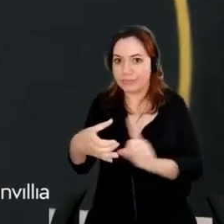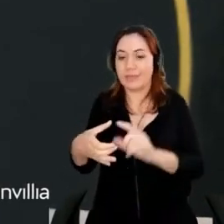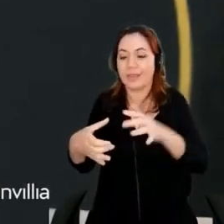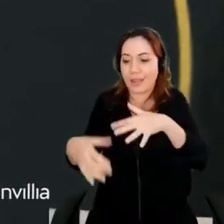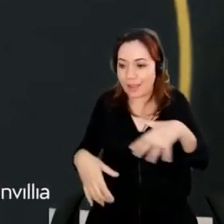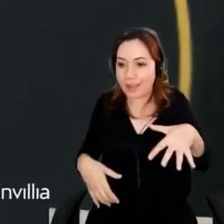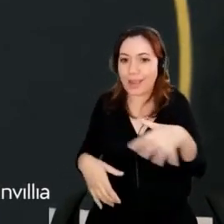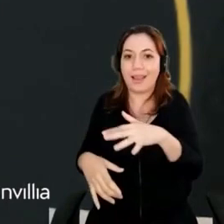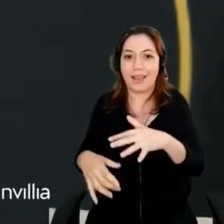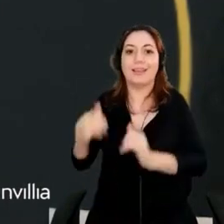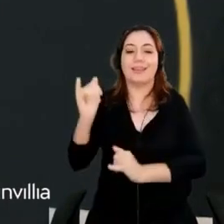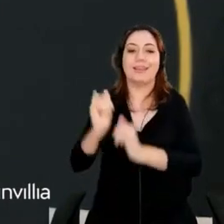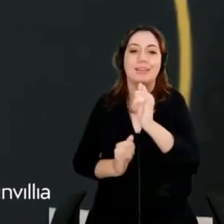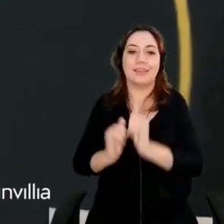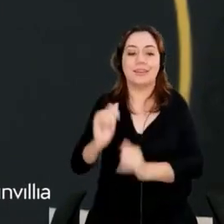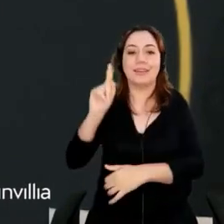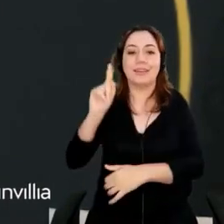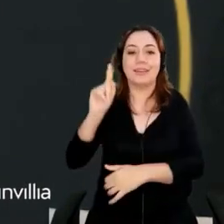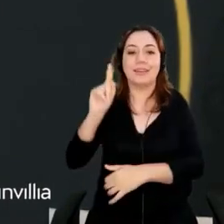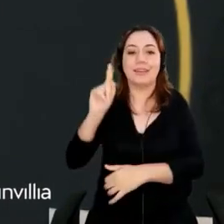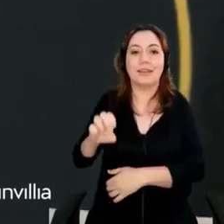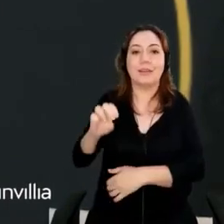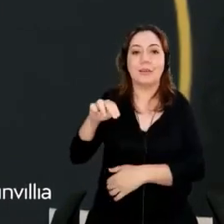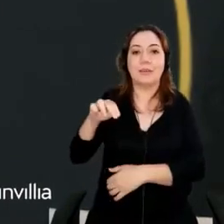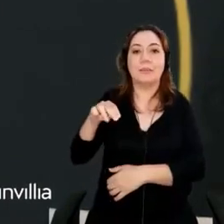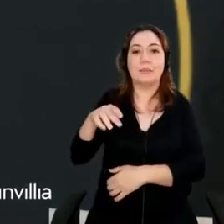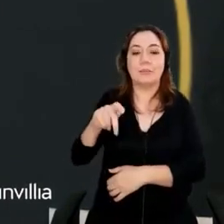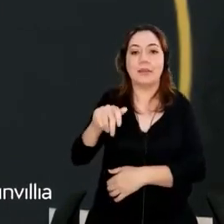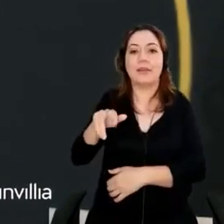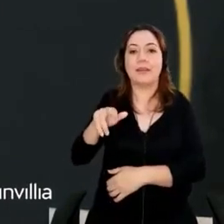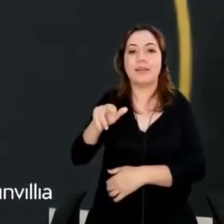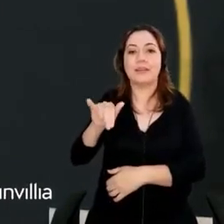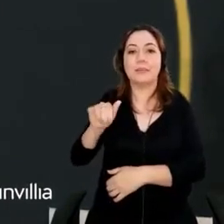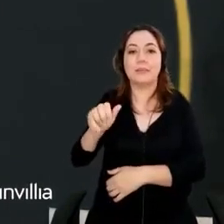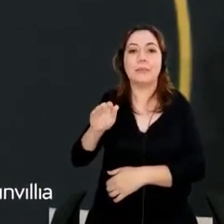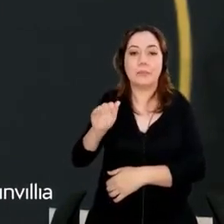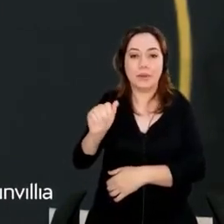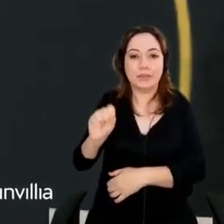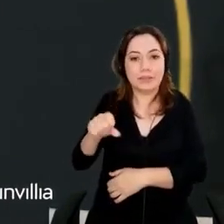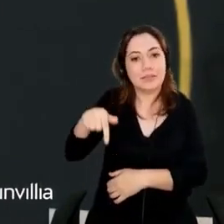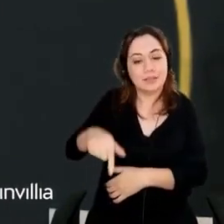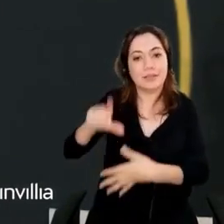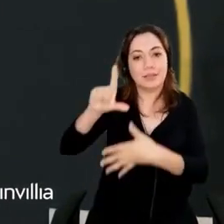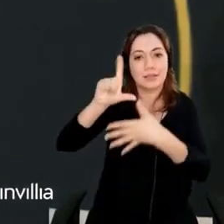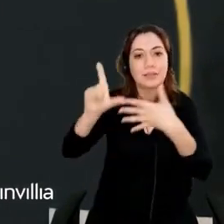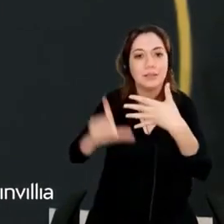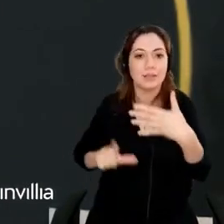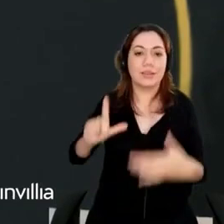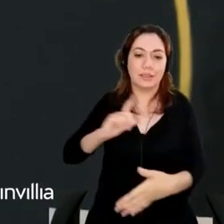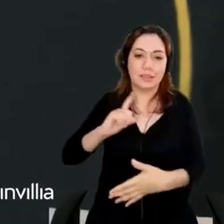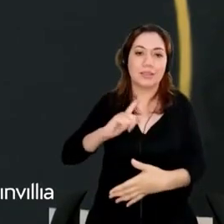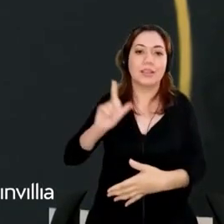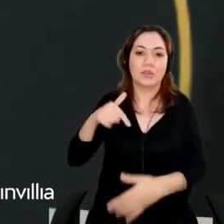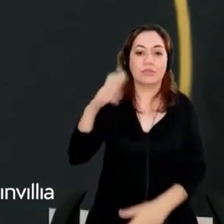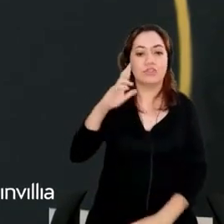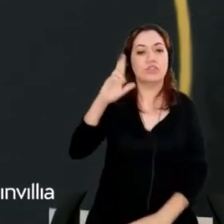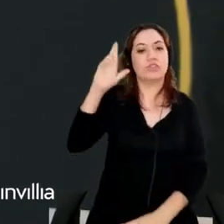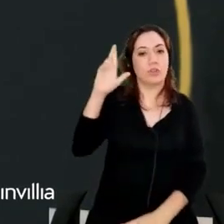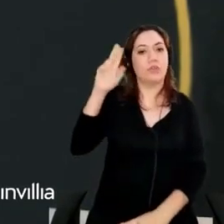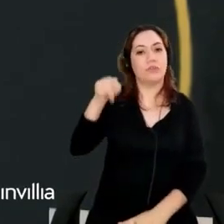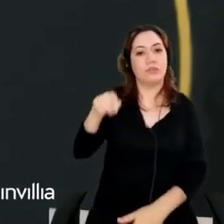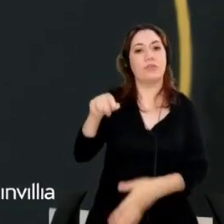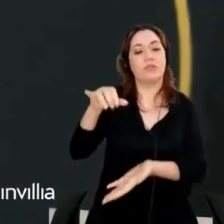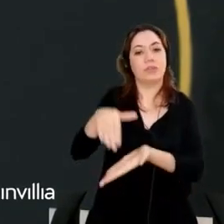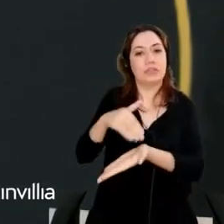Cardiff in Latin America as the chief operating officer in Latin America. So I'm pretty much responsible for technology